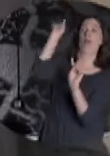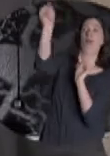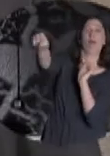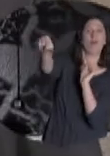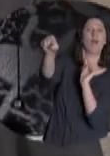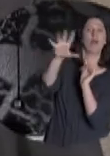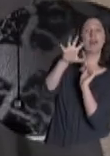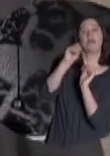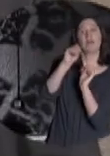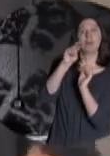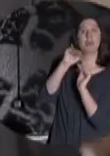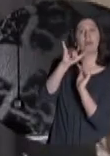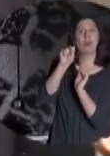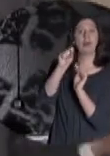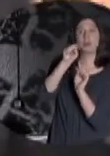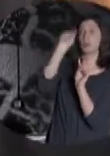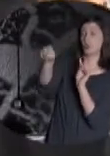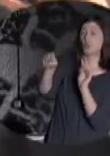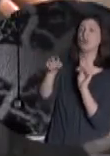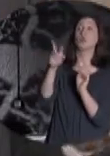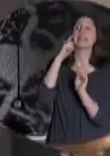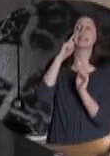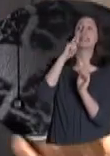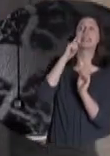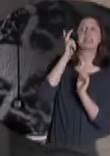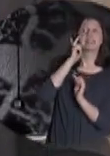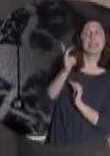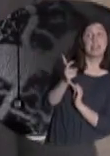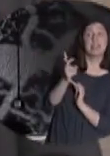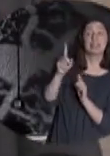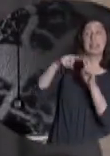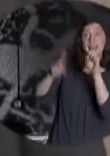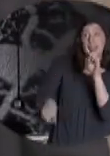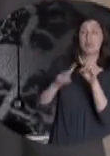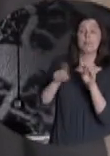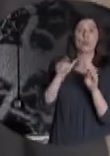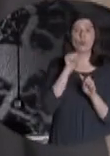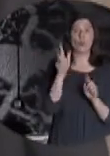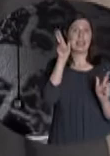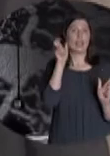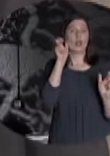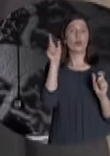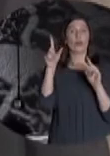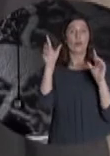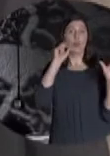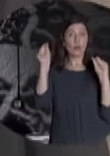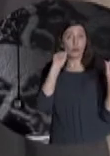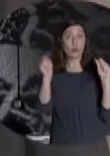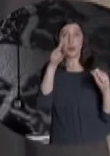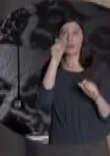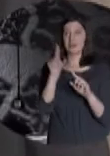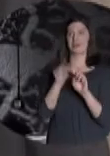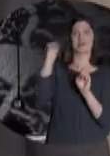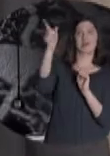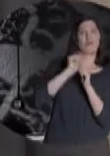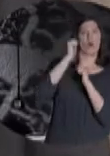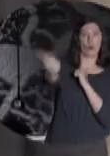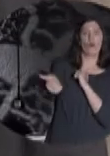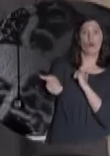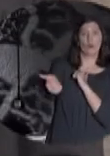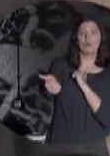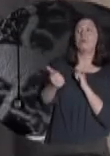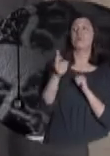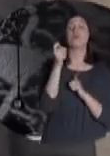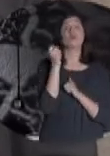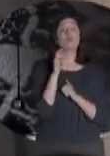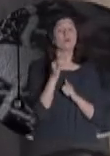100 miles away, and so you see the lightning, but you don't hear the thunder just because of how far away it might be. Another myth that we hear is,